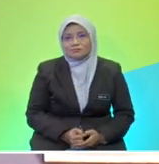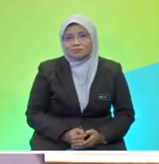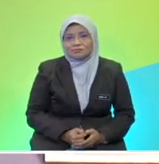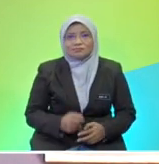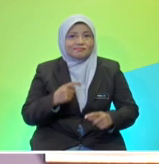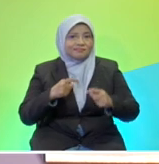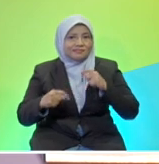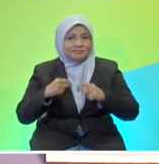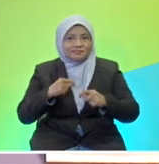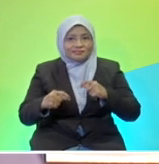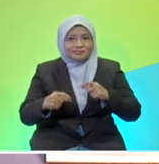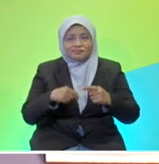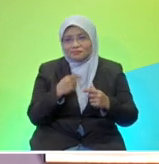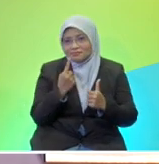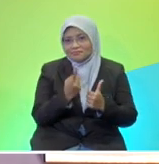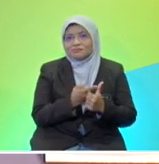toys.